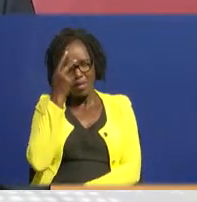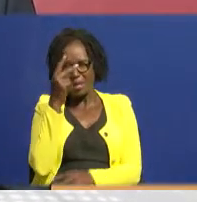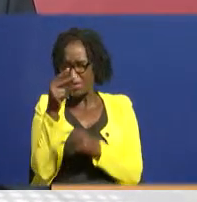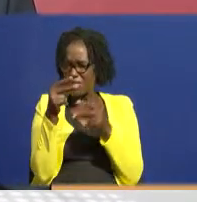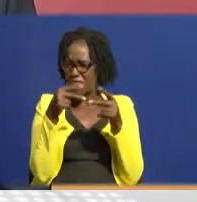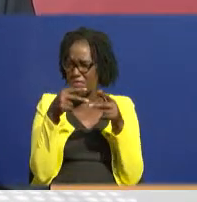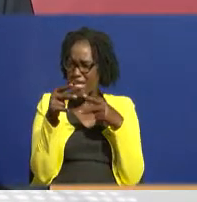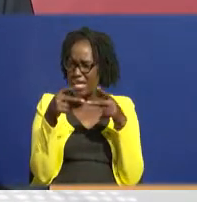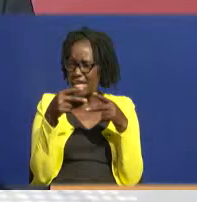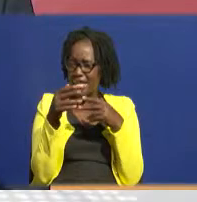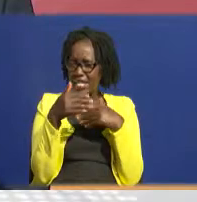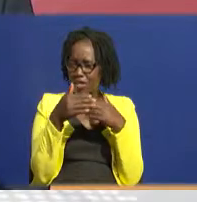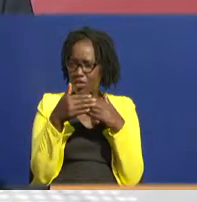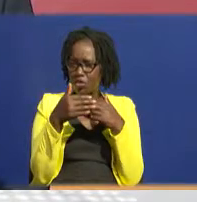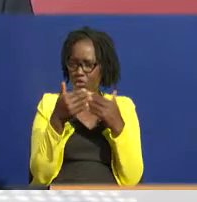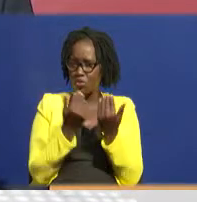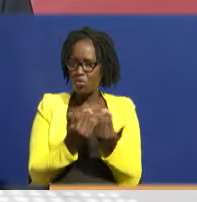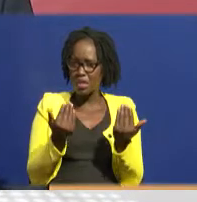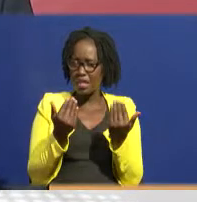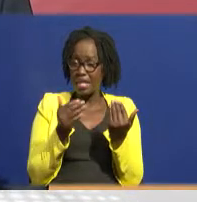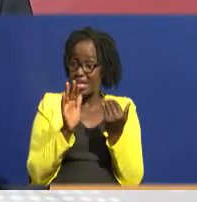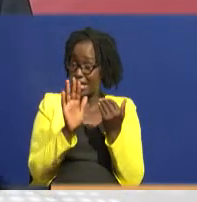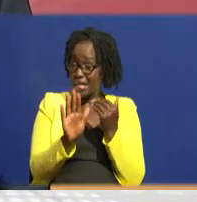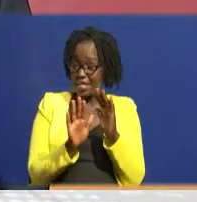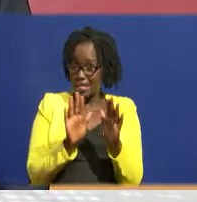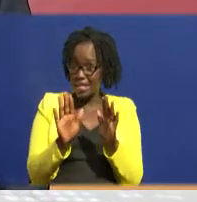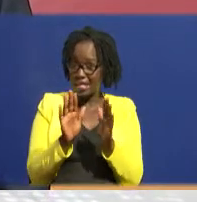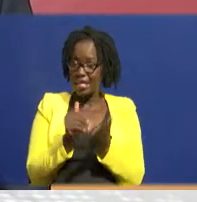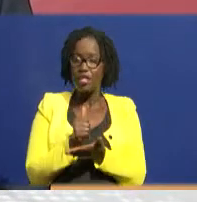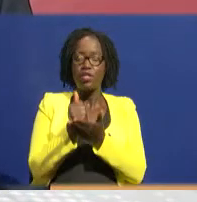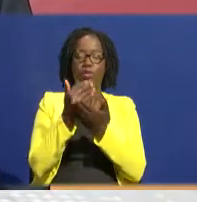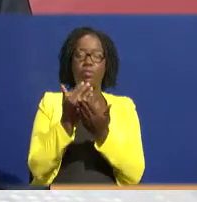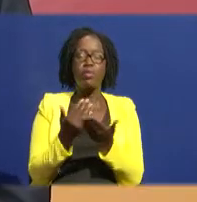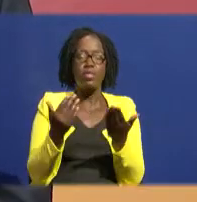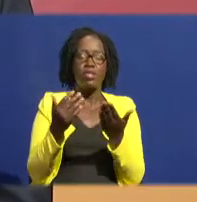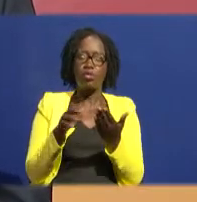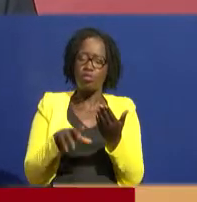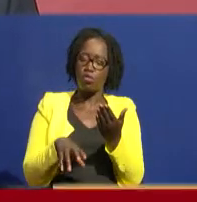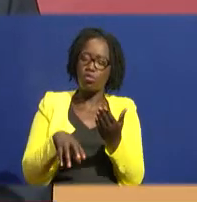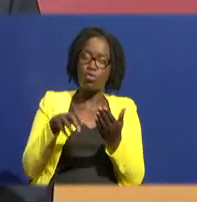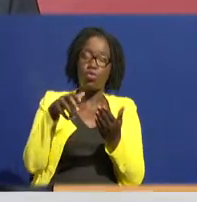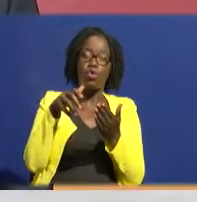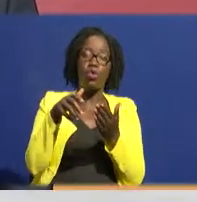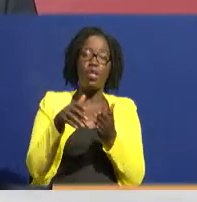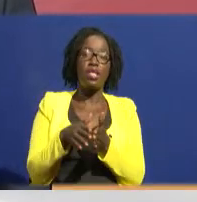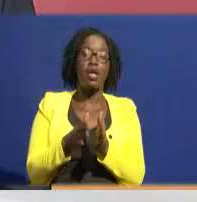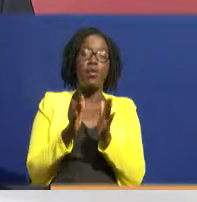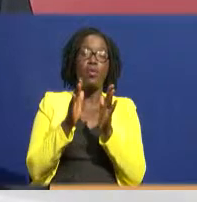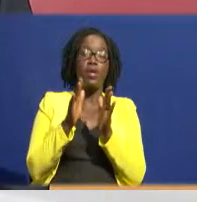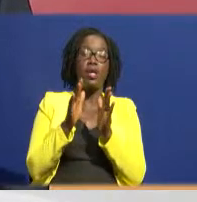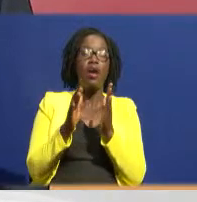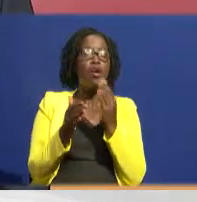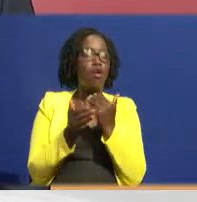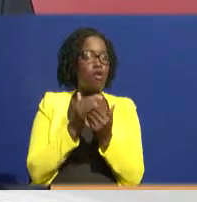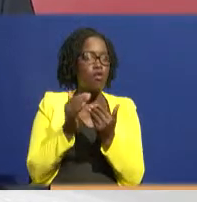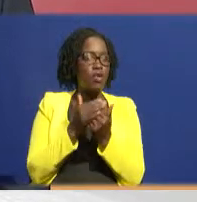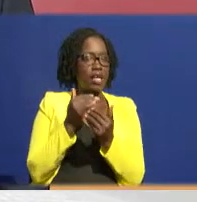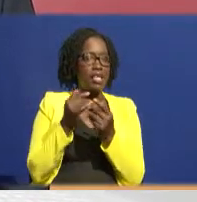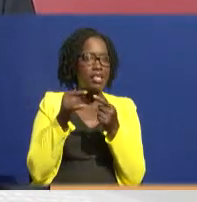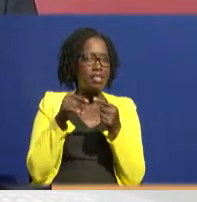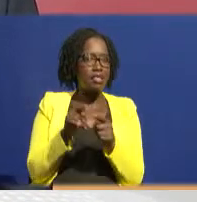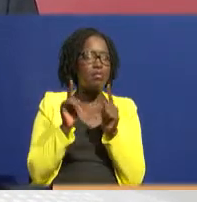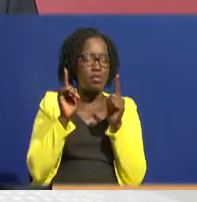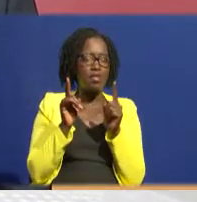very close to their children to help their children grow in a manner of taking good care of